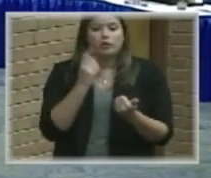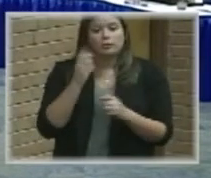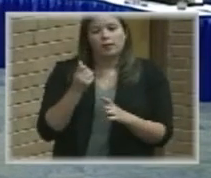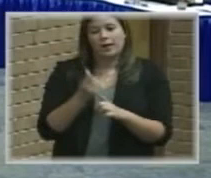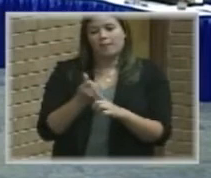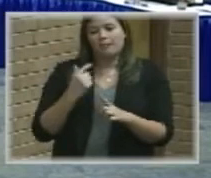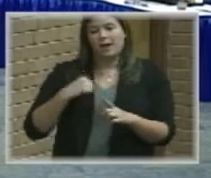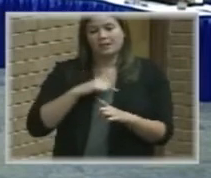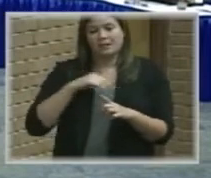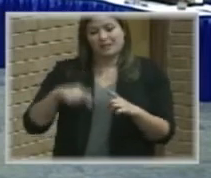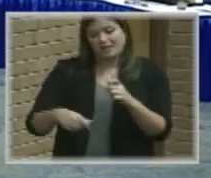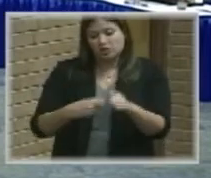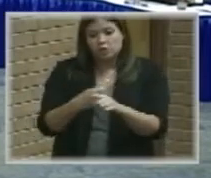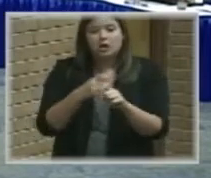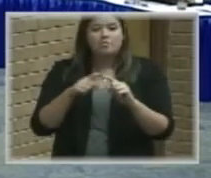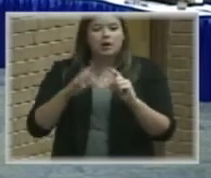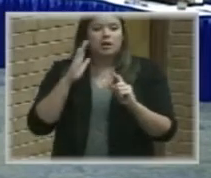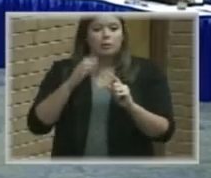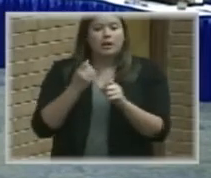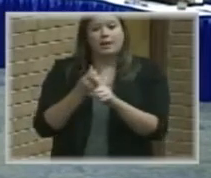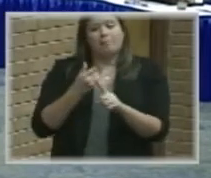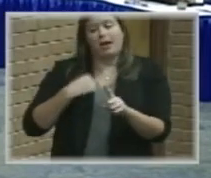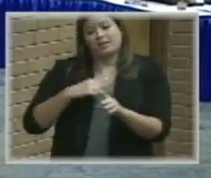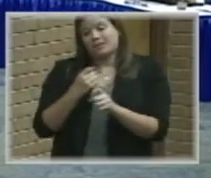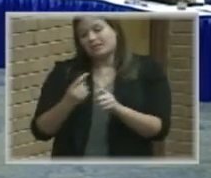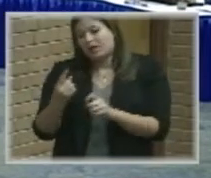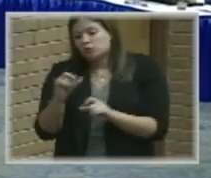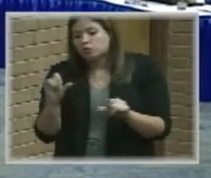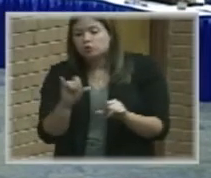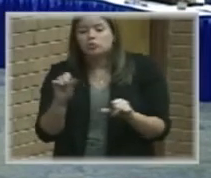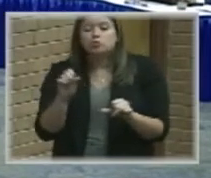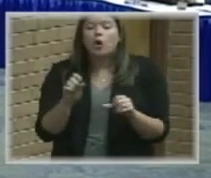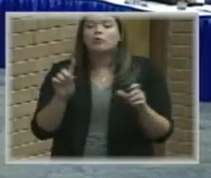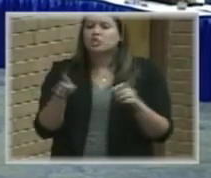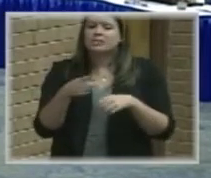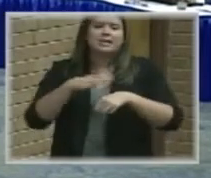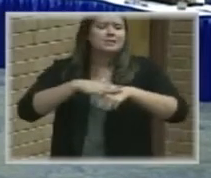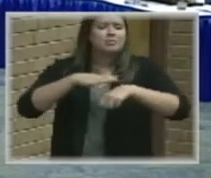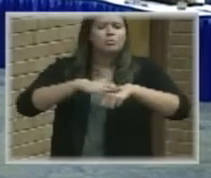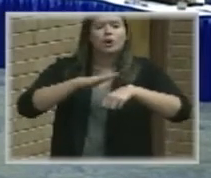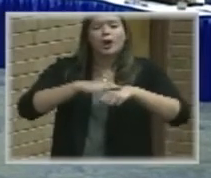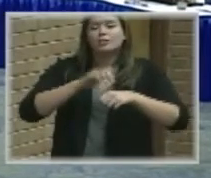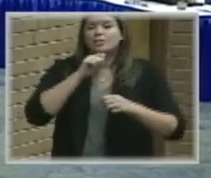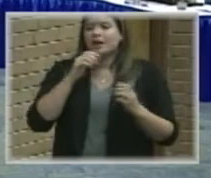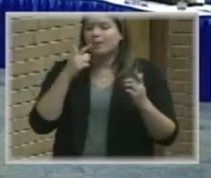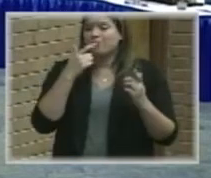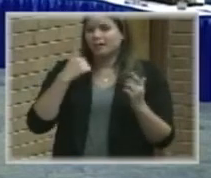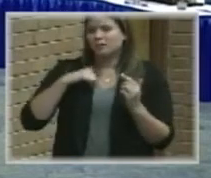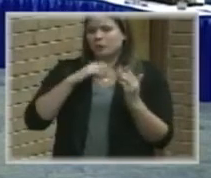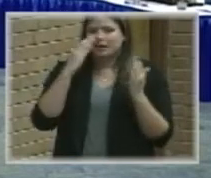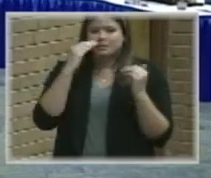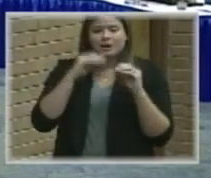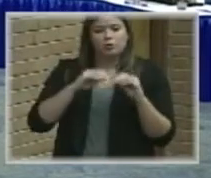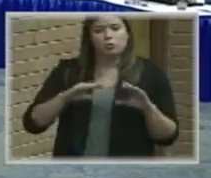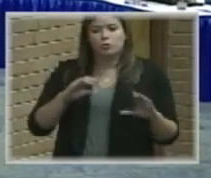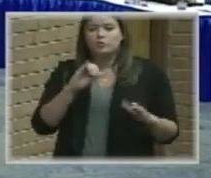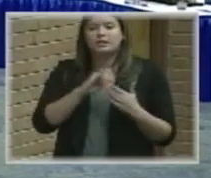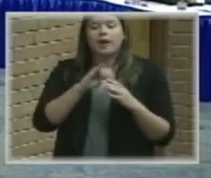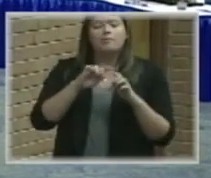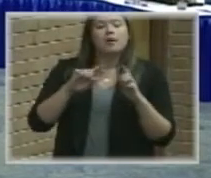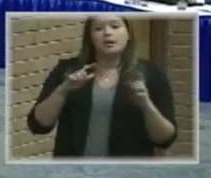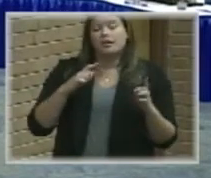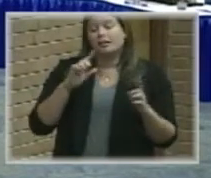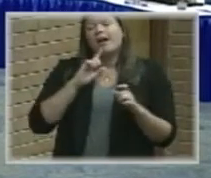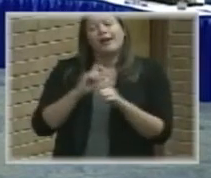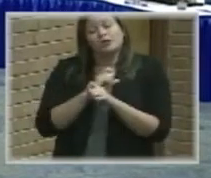us this year, but it would also impact us next year. So as a precaution, not because we expect to, in fact, I do not